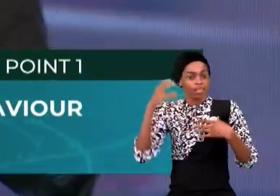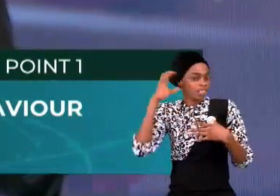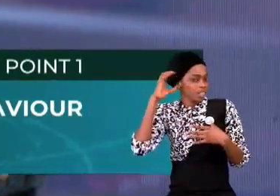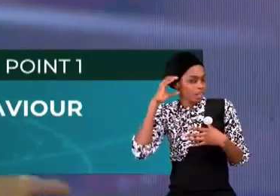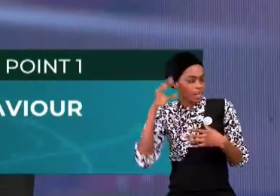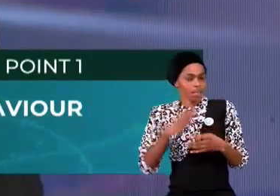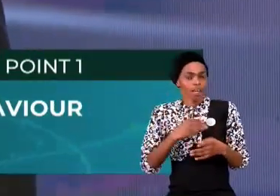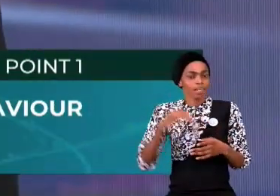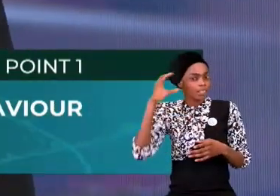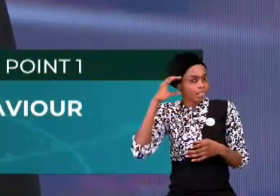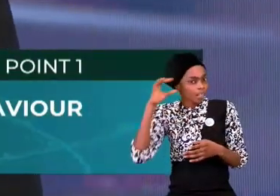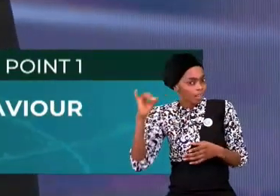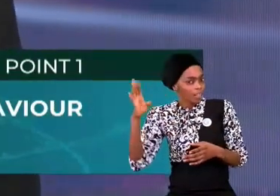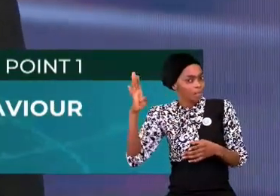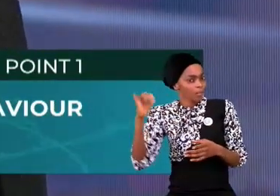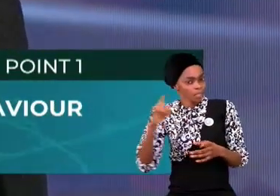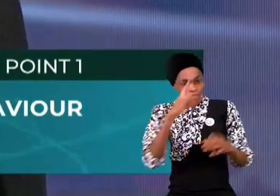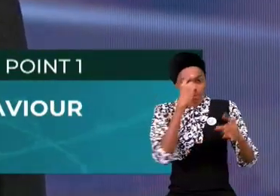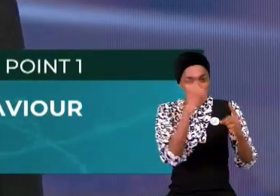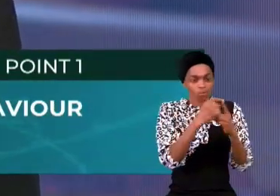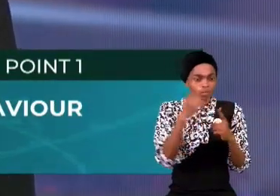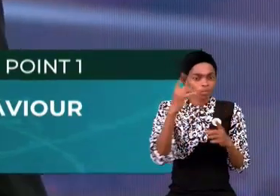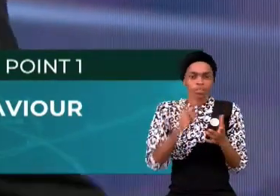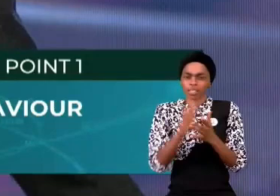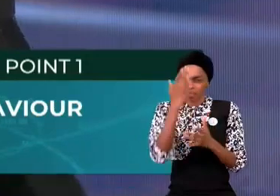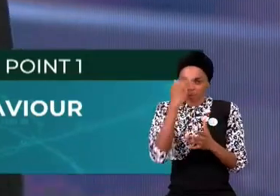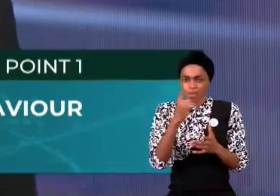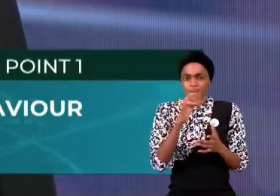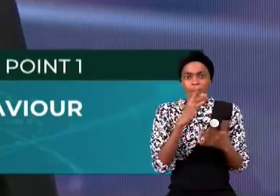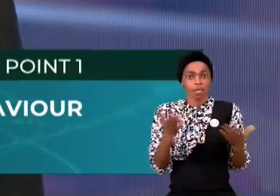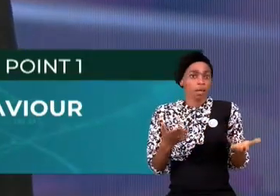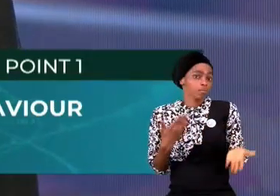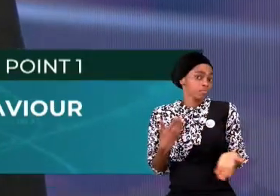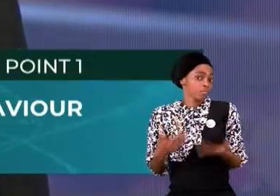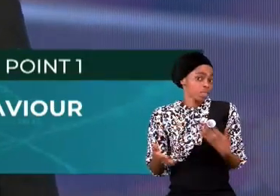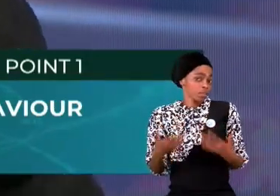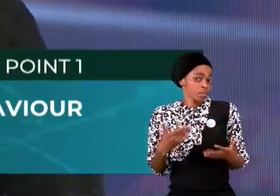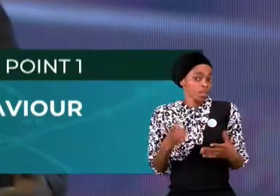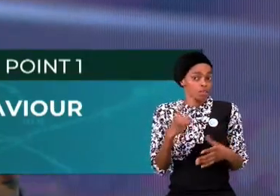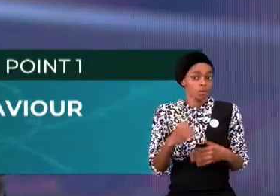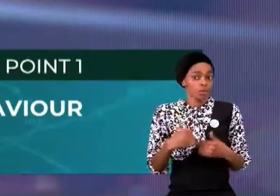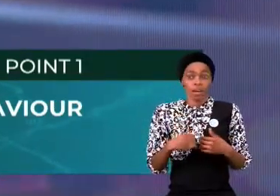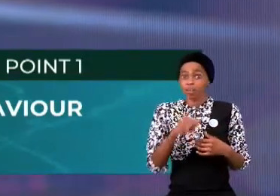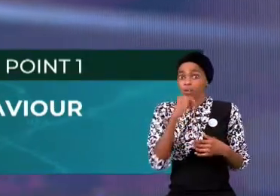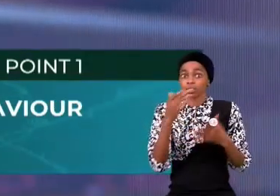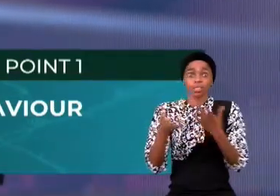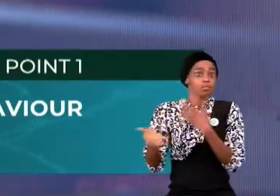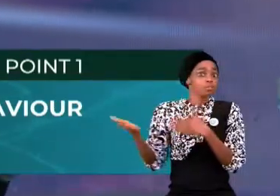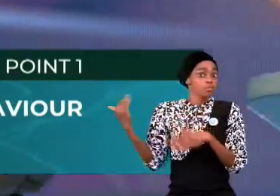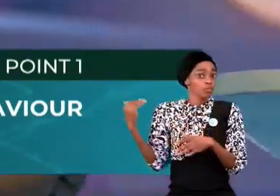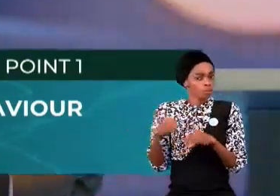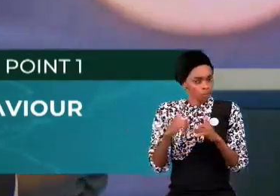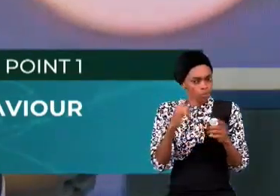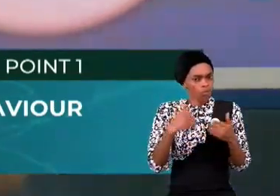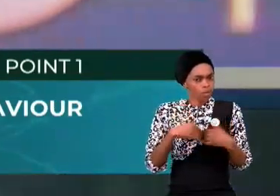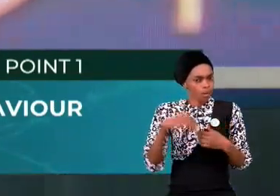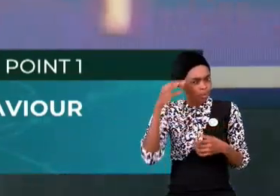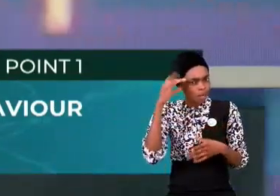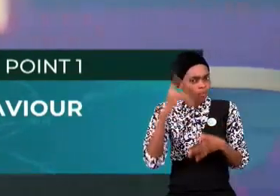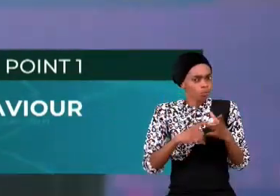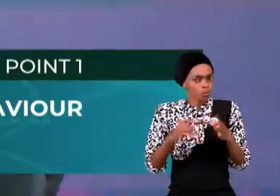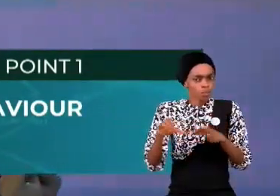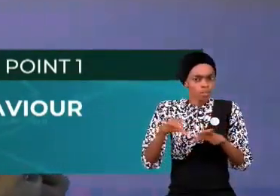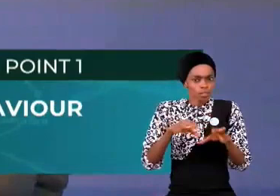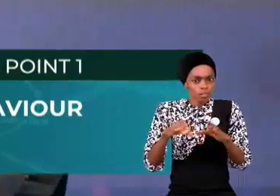have heard what he did from Thursday and Friday and Saturday and Sunday. Because of